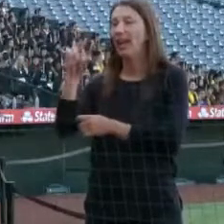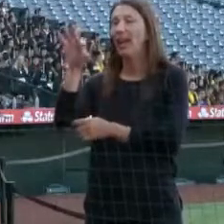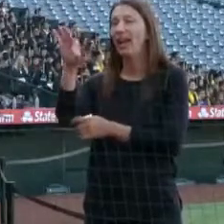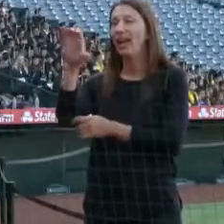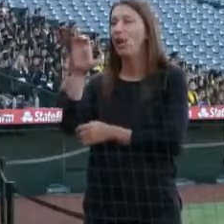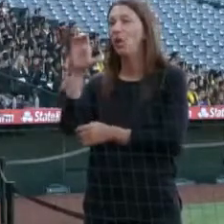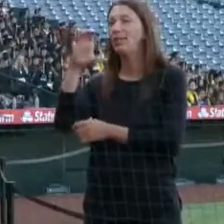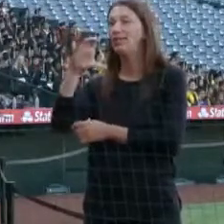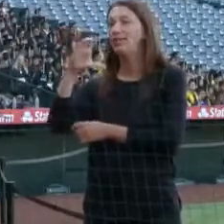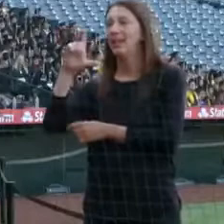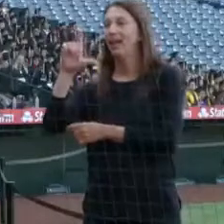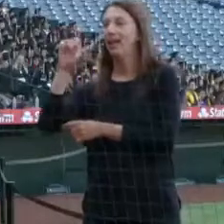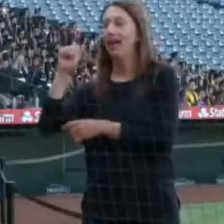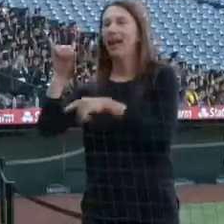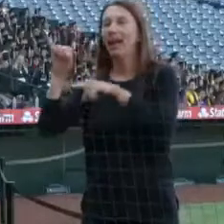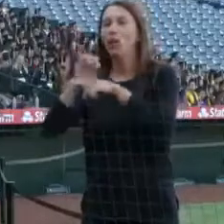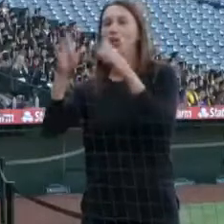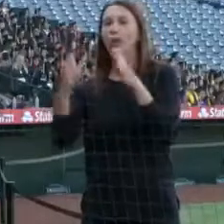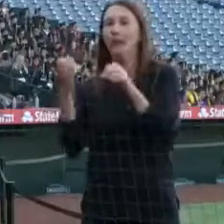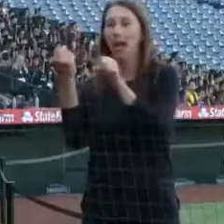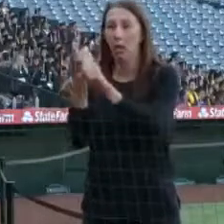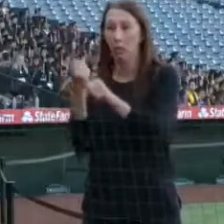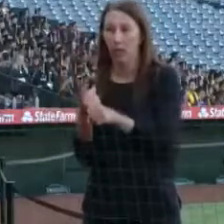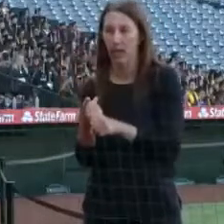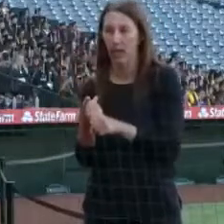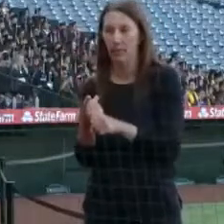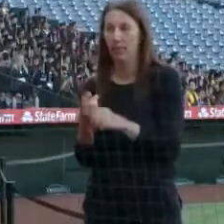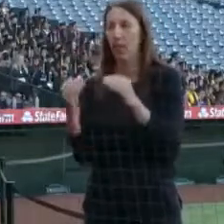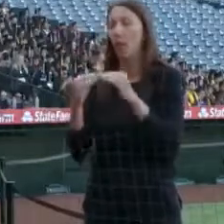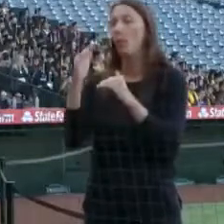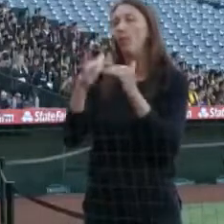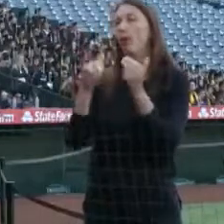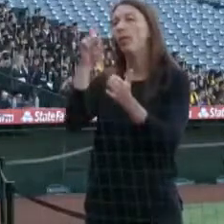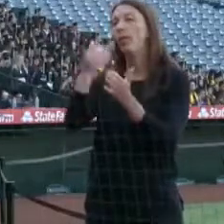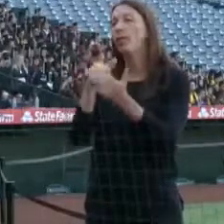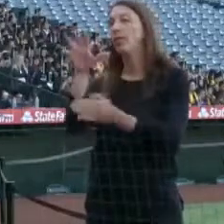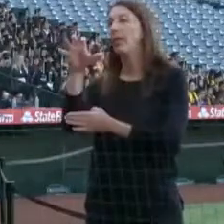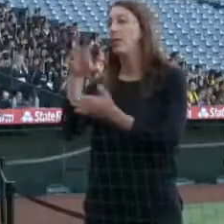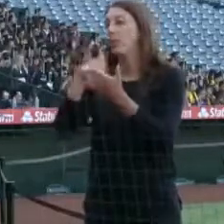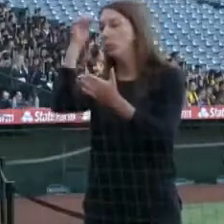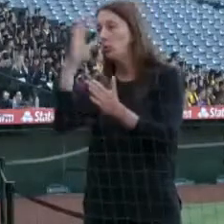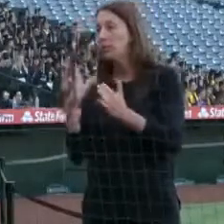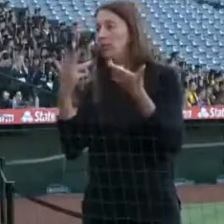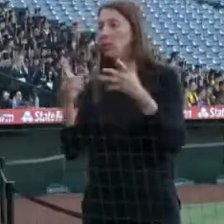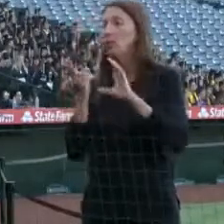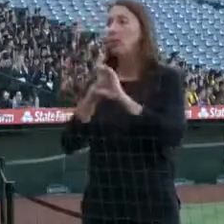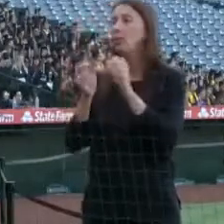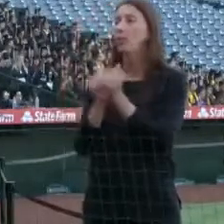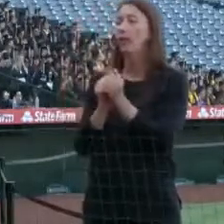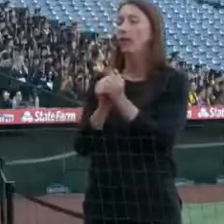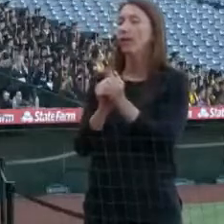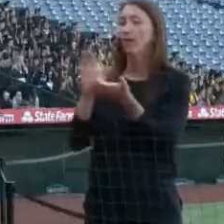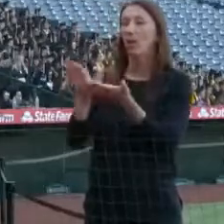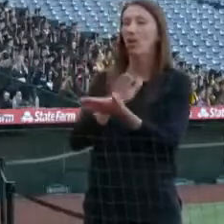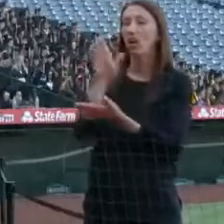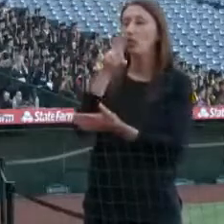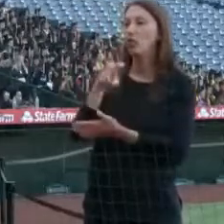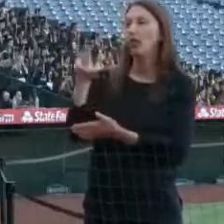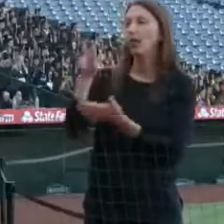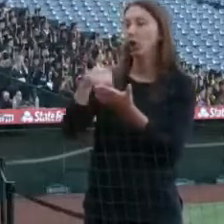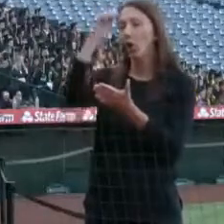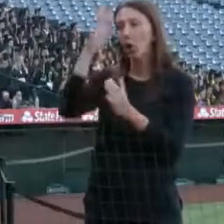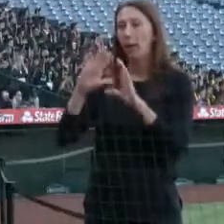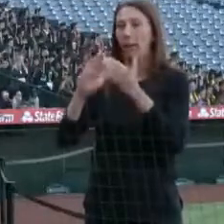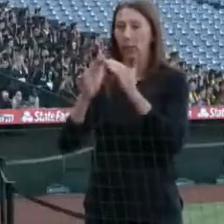CLA interns annually. And over 1,500 students have participated in the college's transfer learning